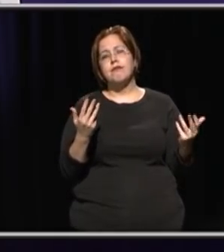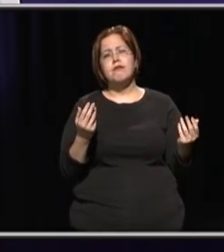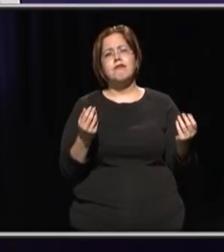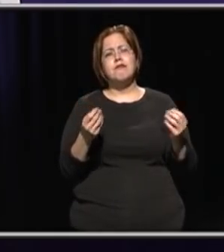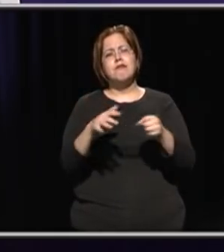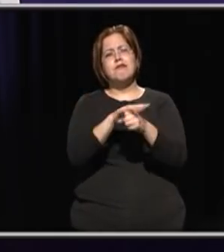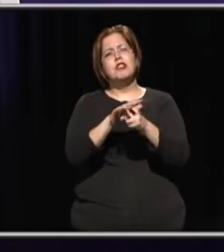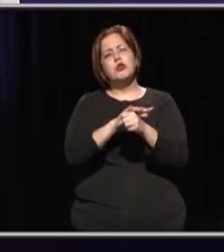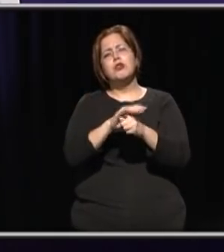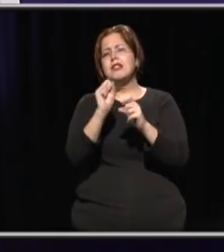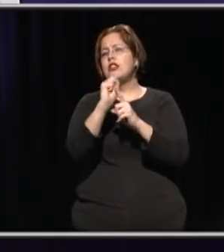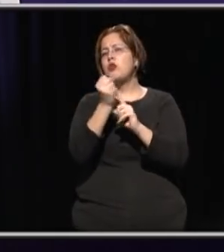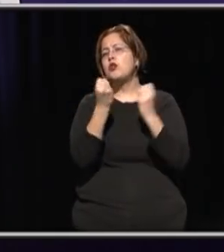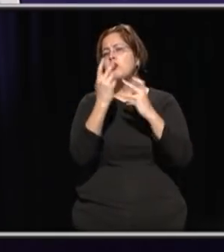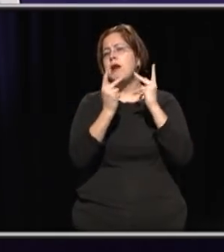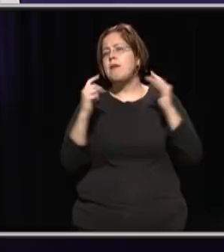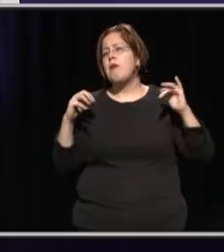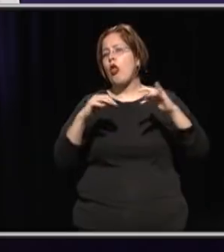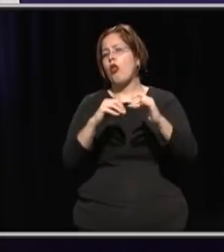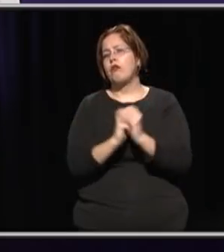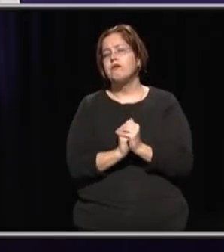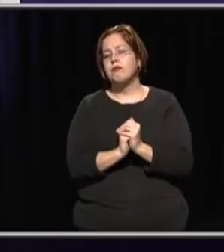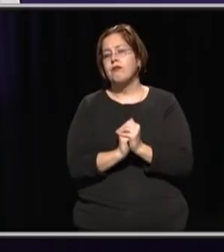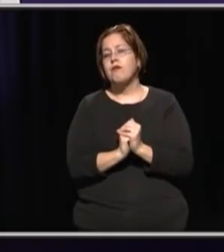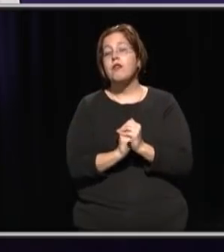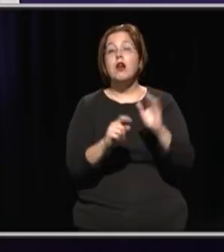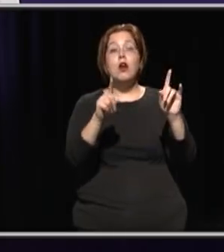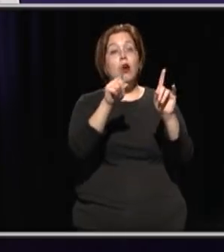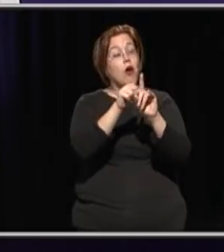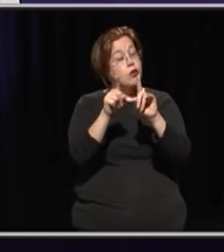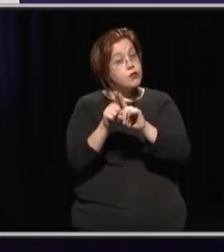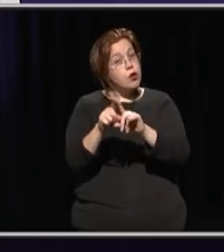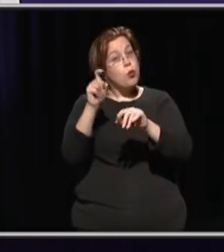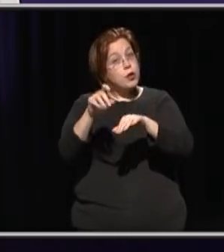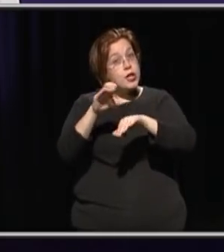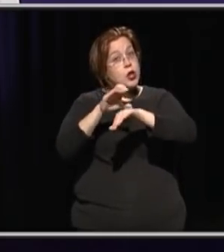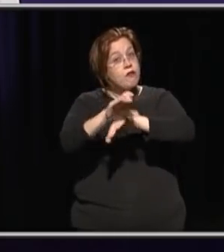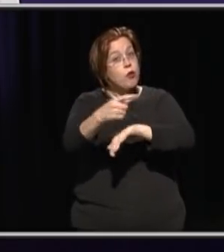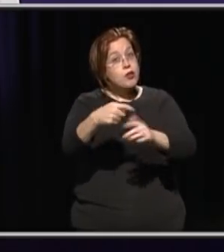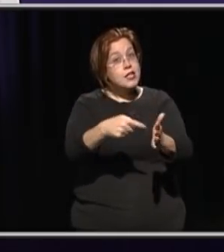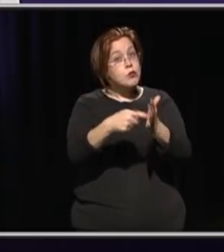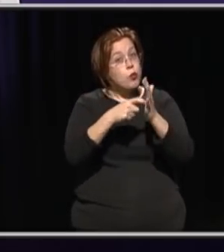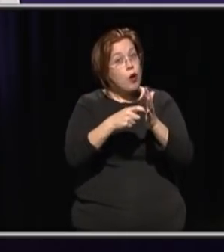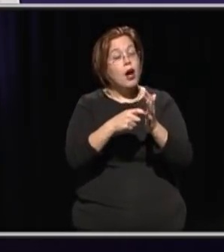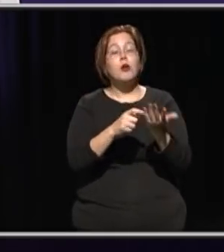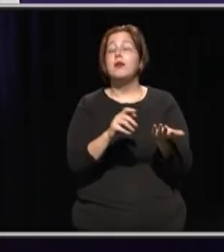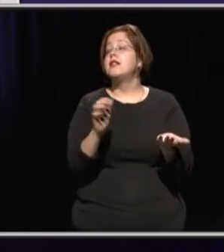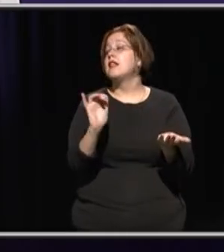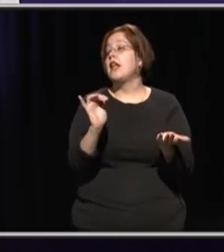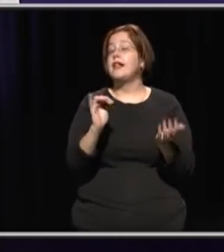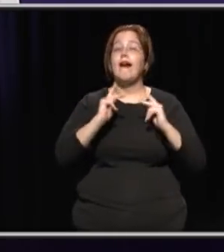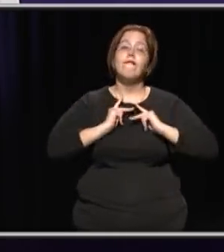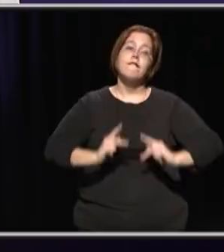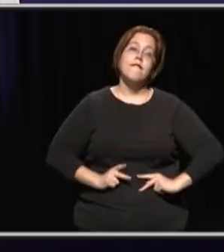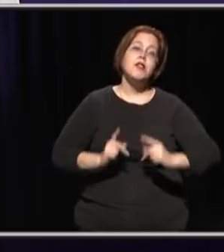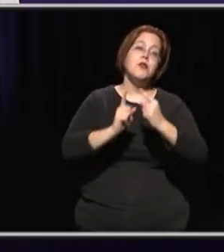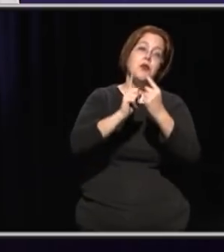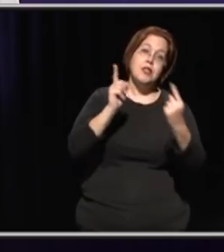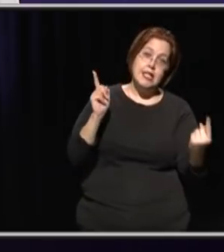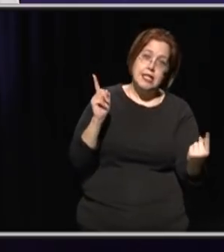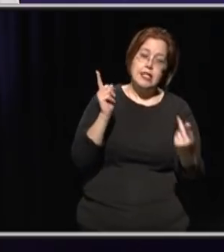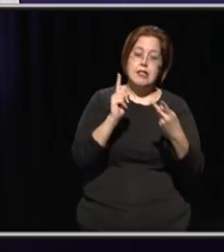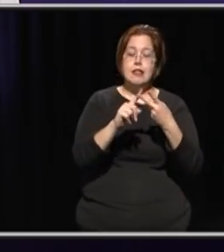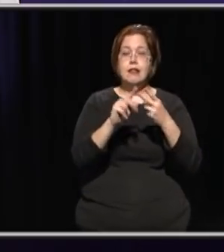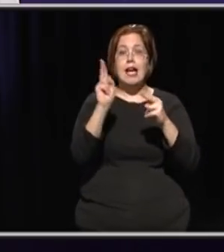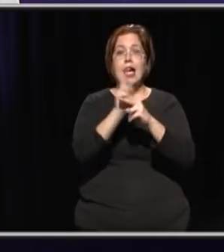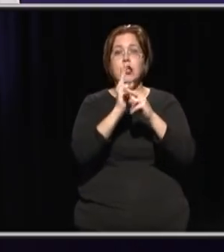congregation. And then we've got to, enforce these mandates such as physical distancing and